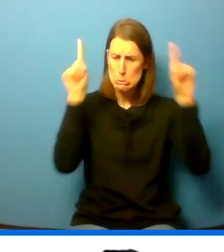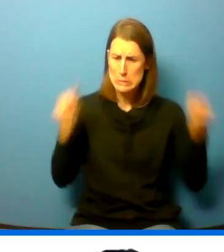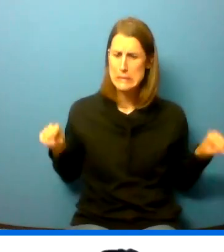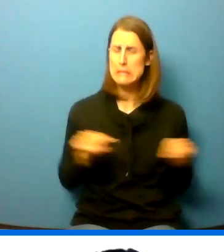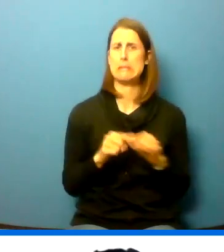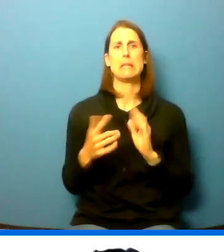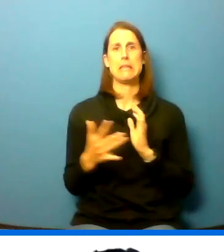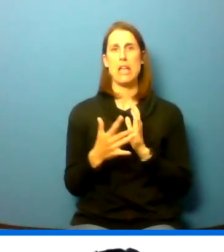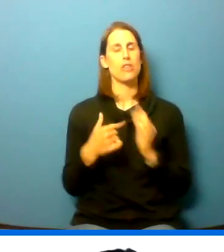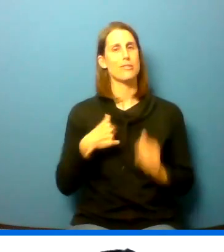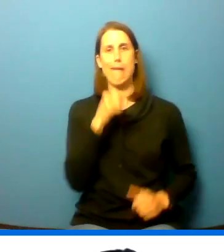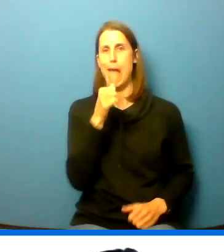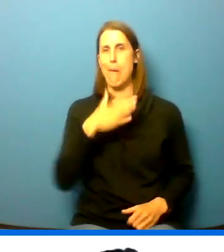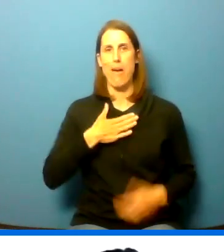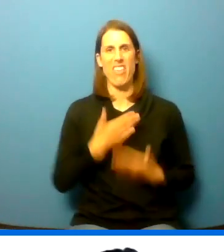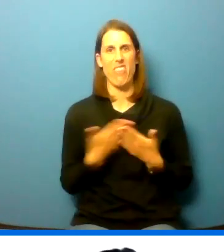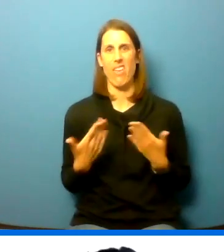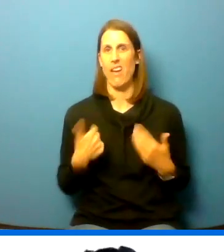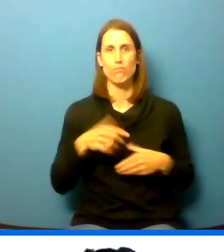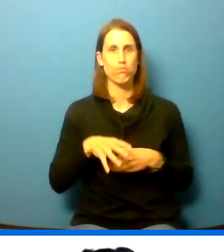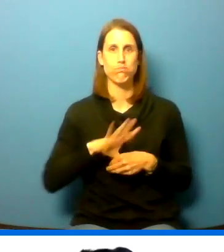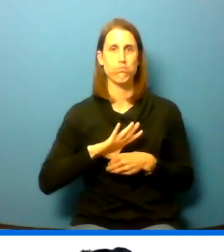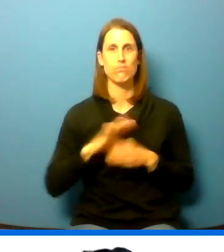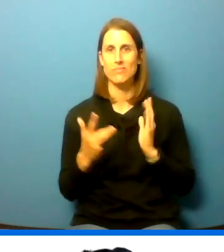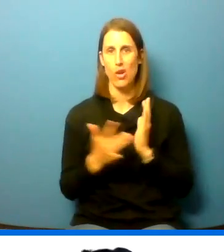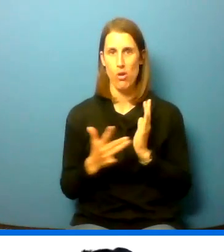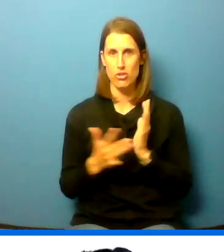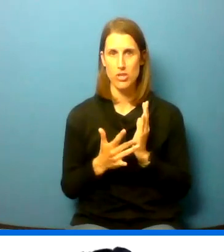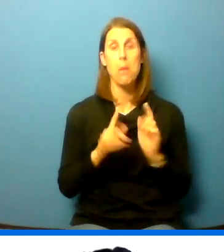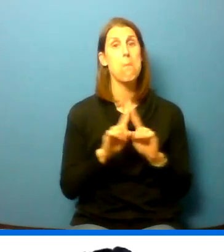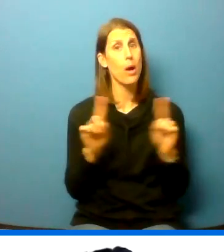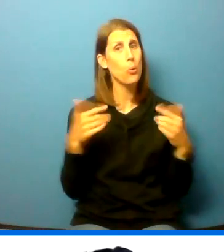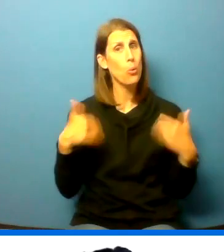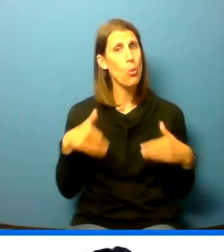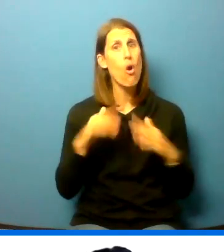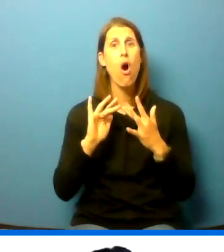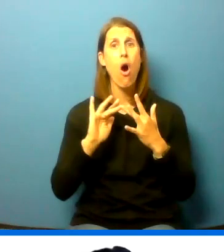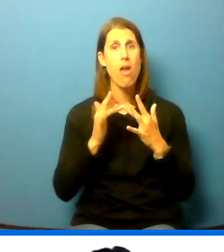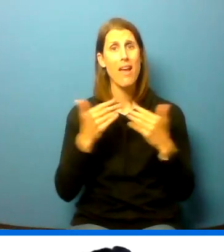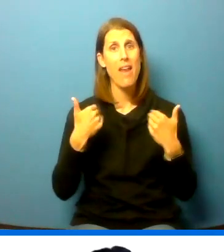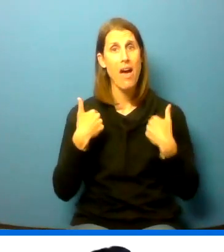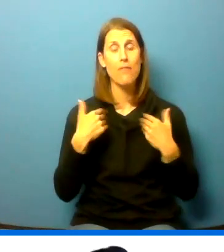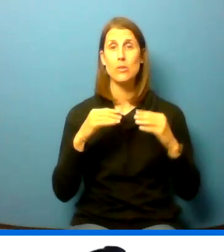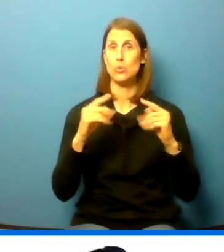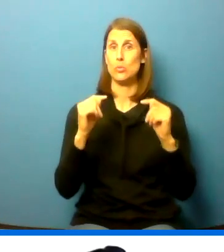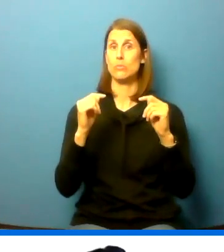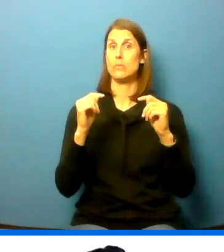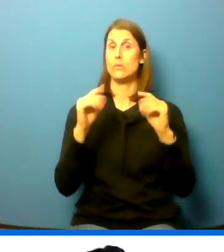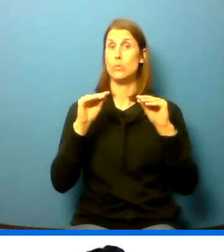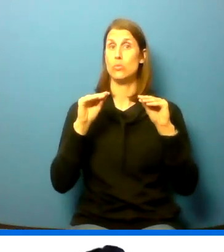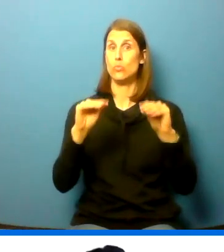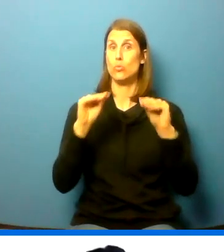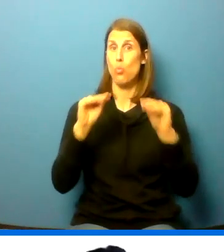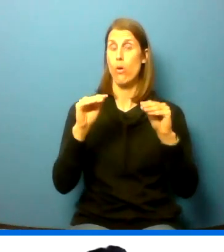is just not my forte, but there's some great tutorials out there. There's really, really simple things